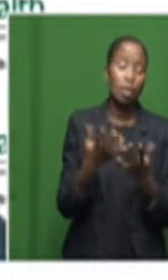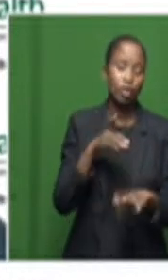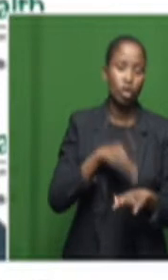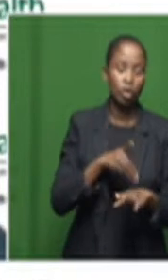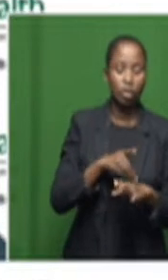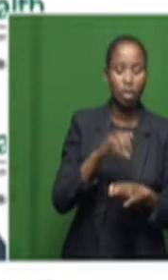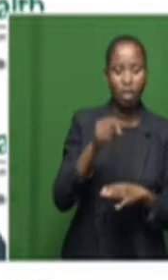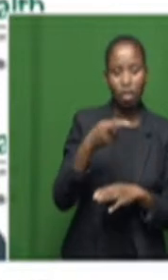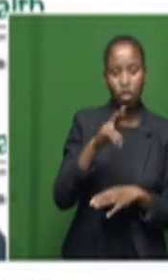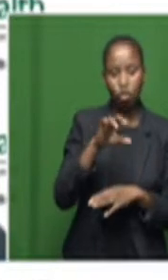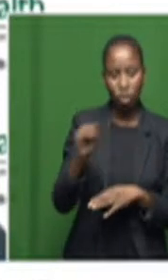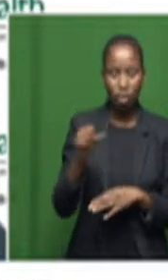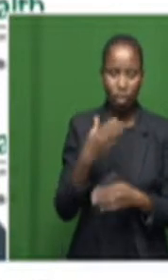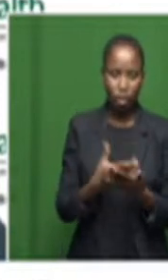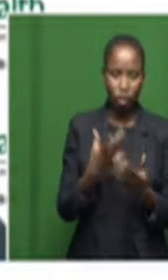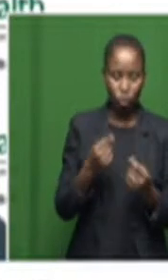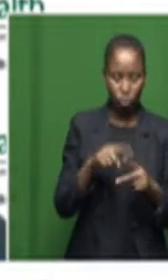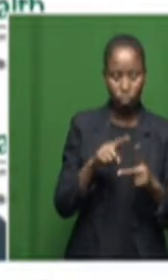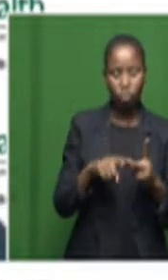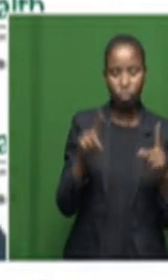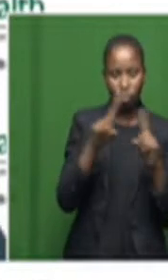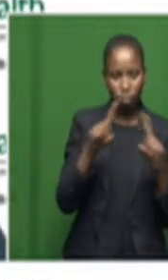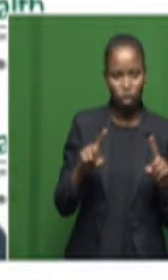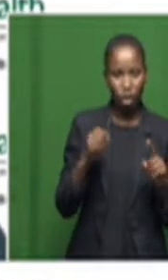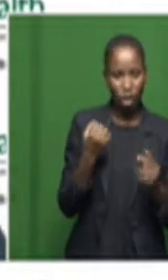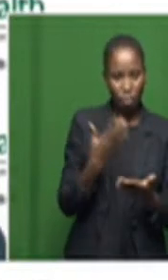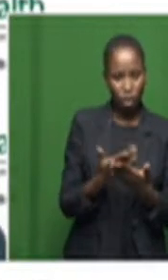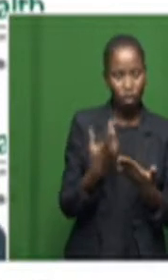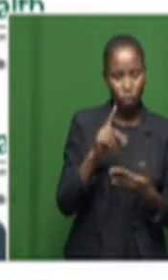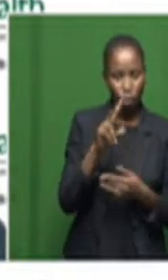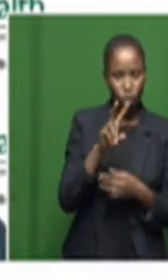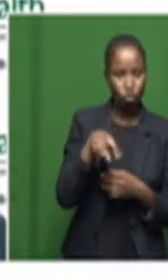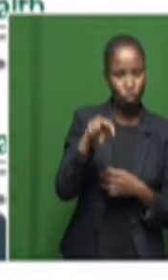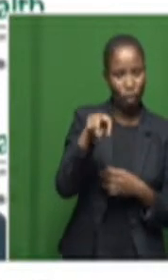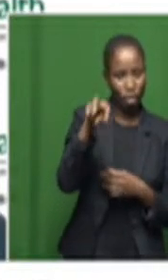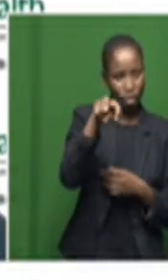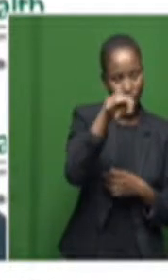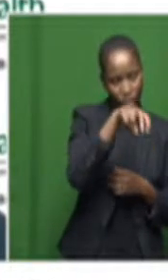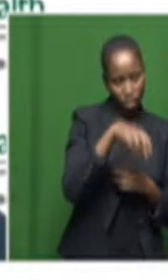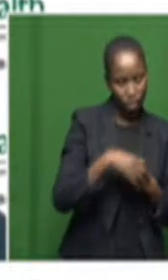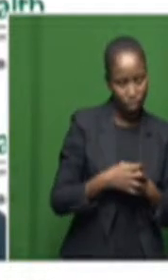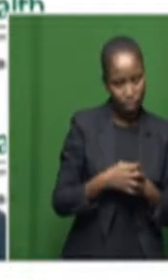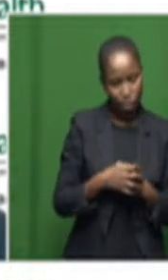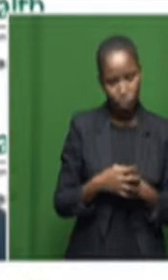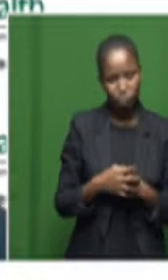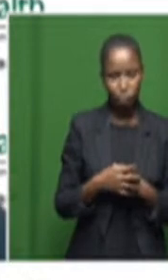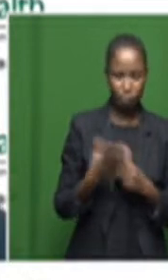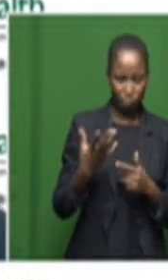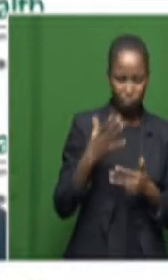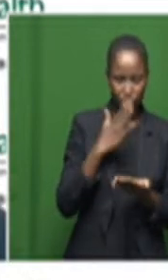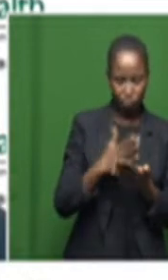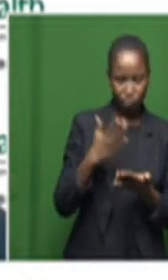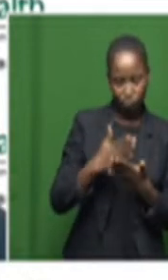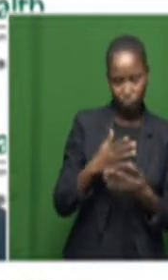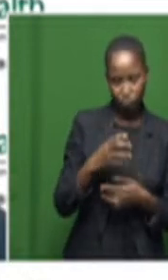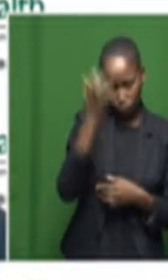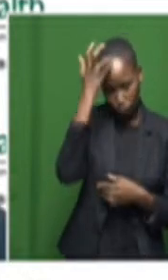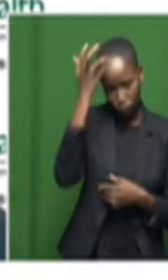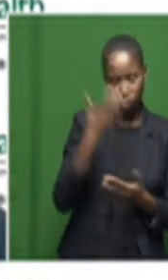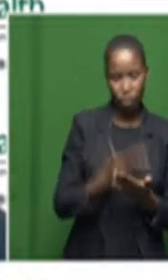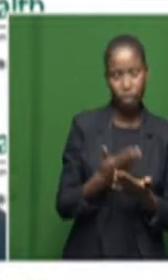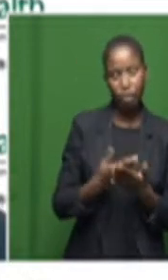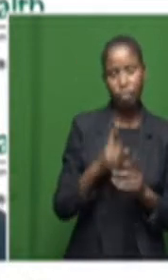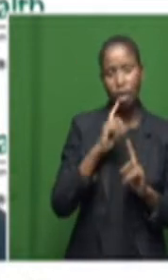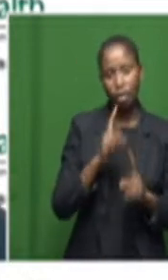DG, the special application for traveling. And I'm sure the Prof can deal with the